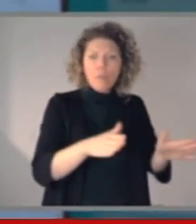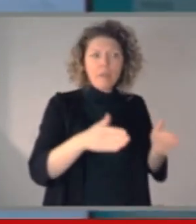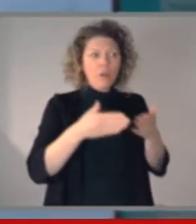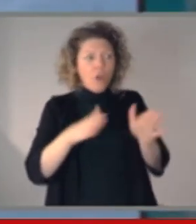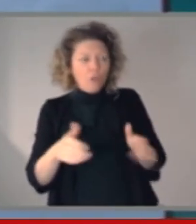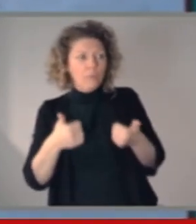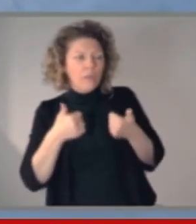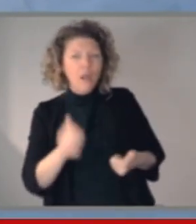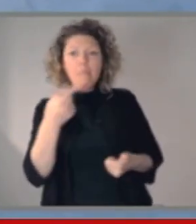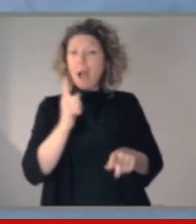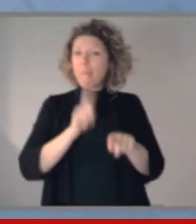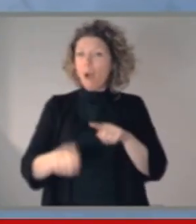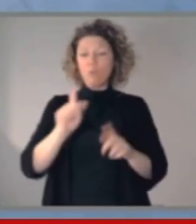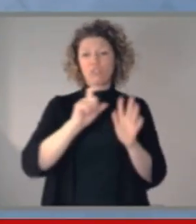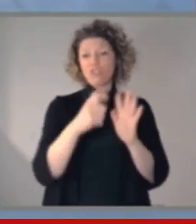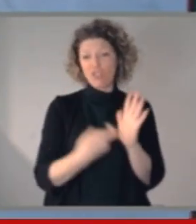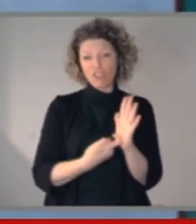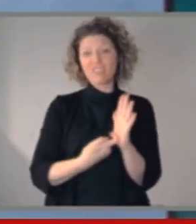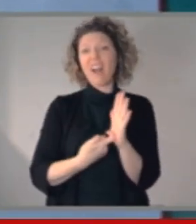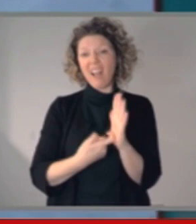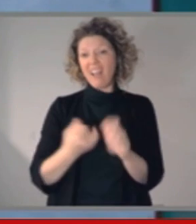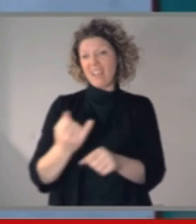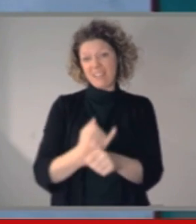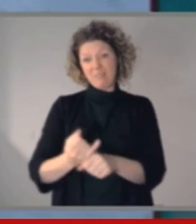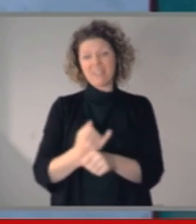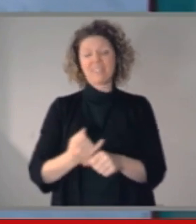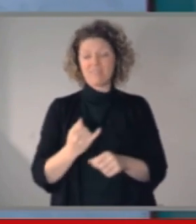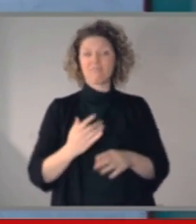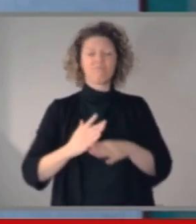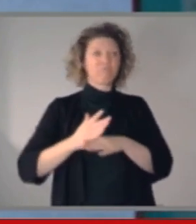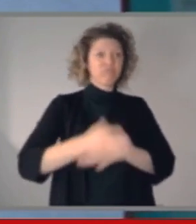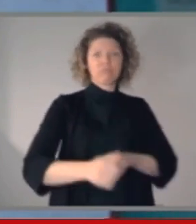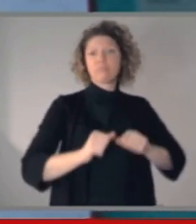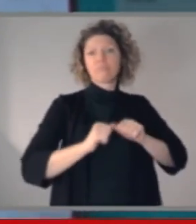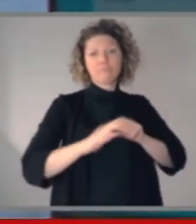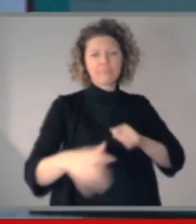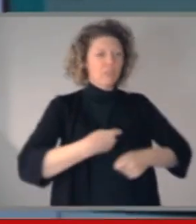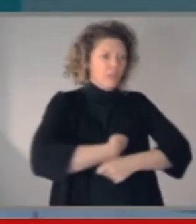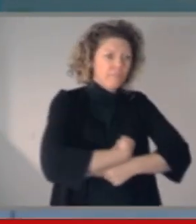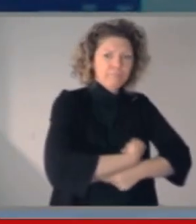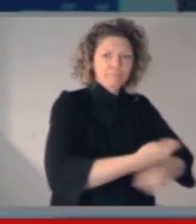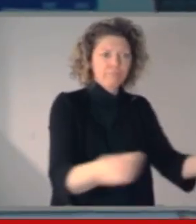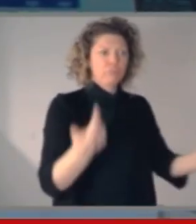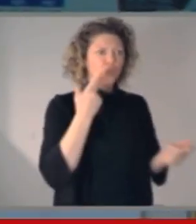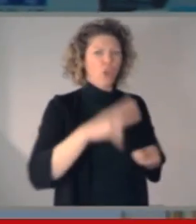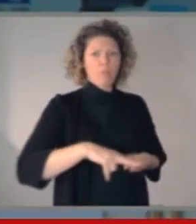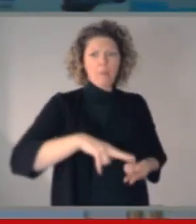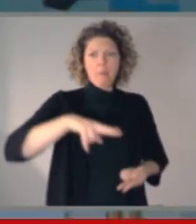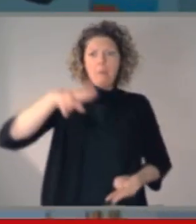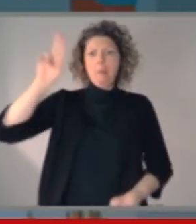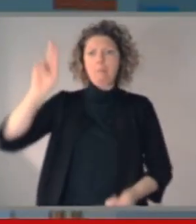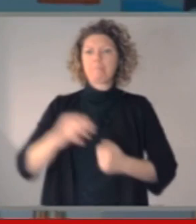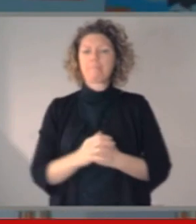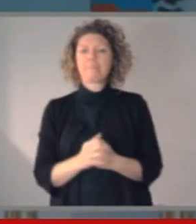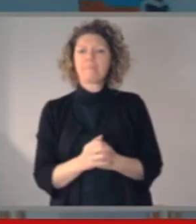GPs through the primary care network that has been carrying those large increases across the country. Next slide, thanks. When